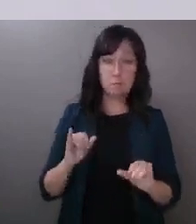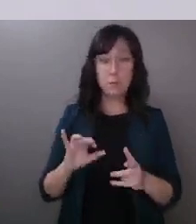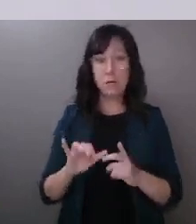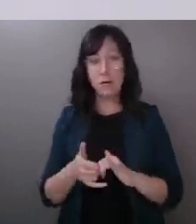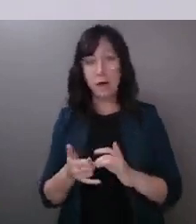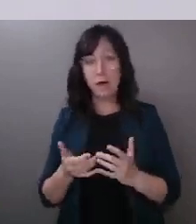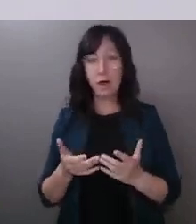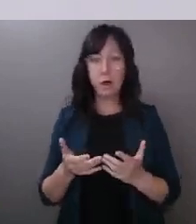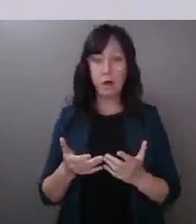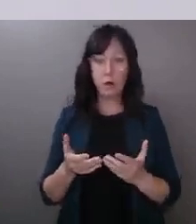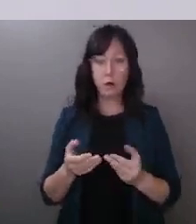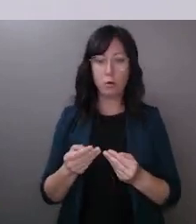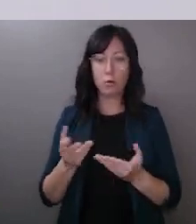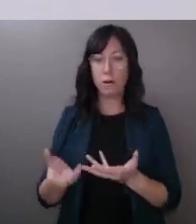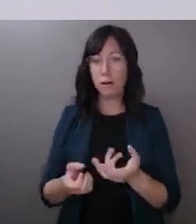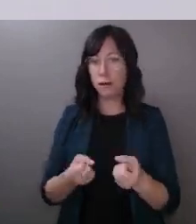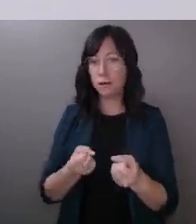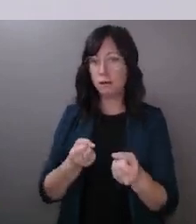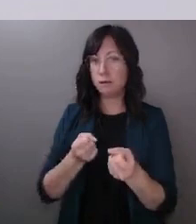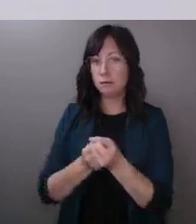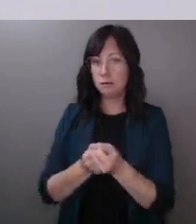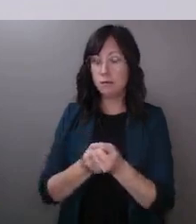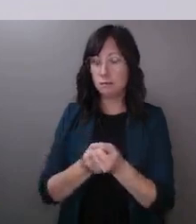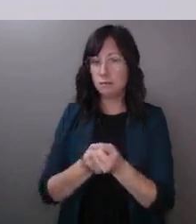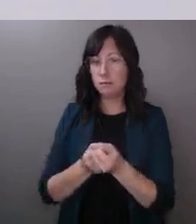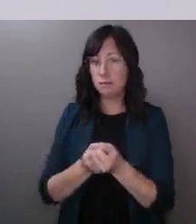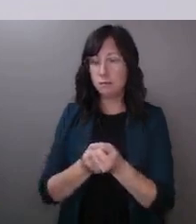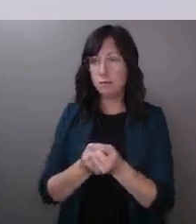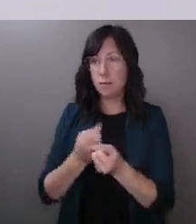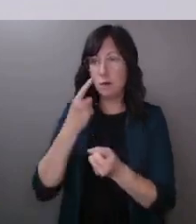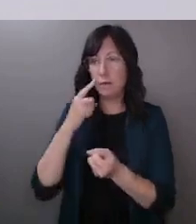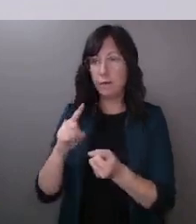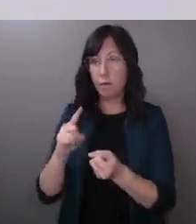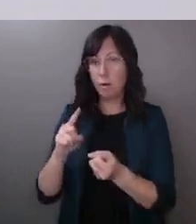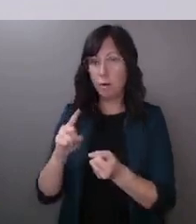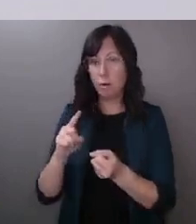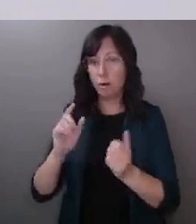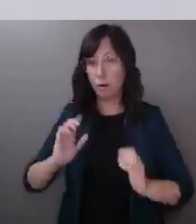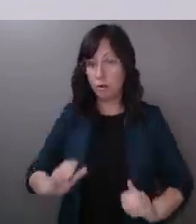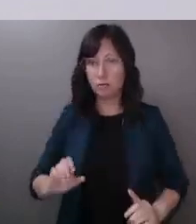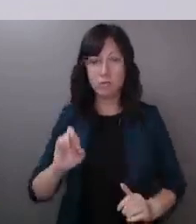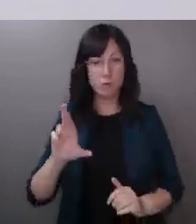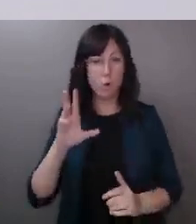for passengers, or will there be compensation for users of line 1?